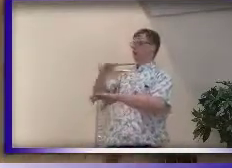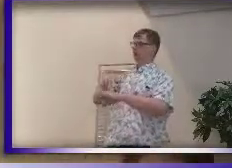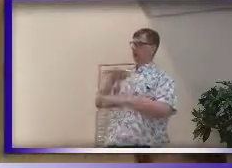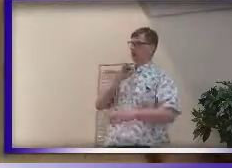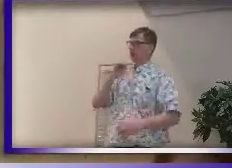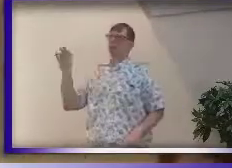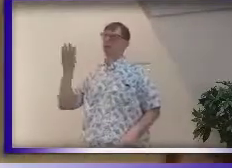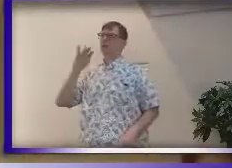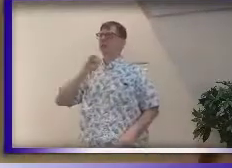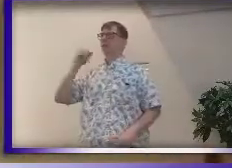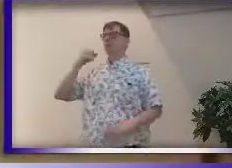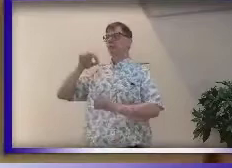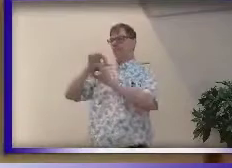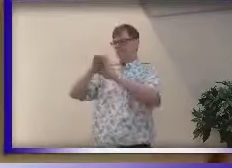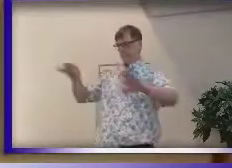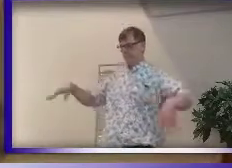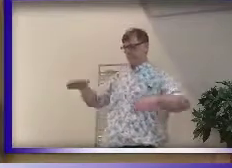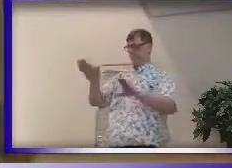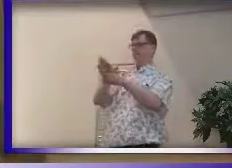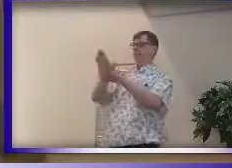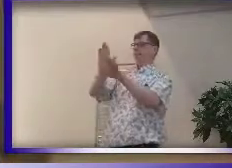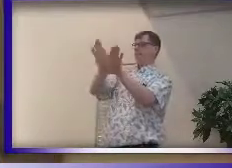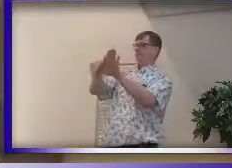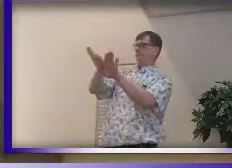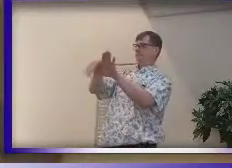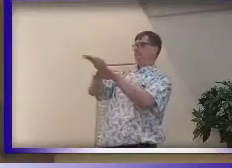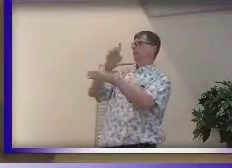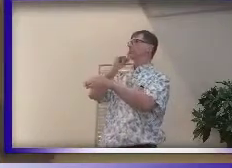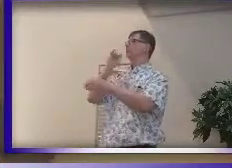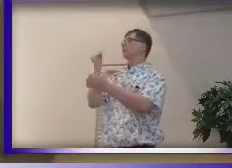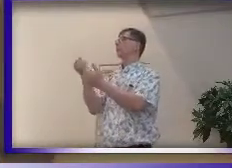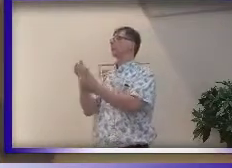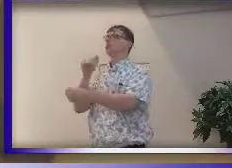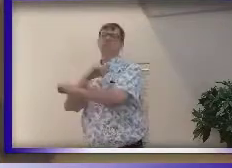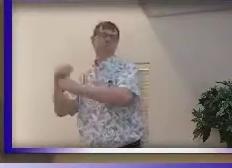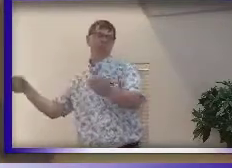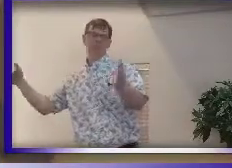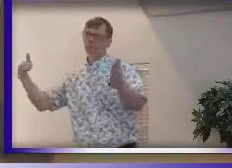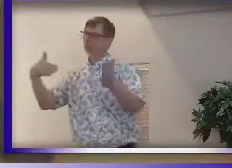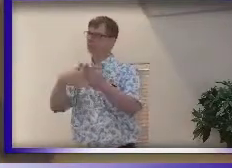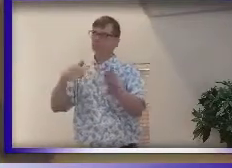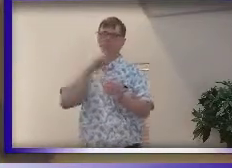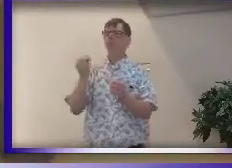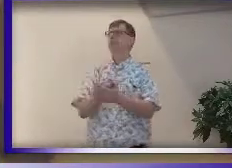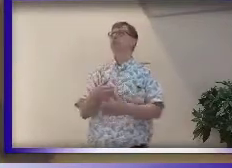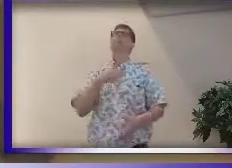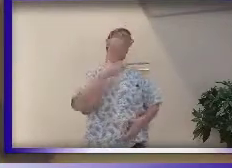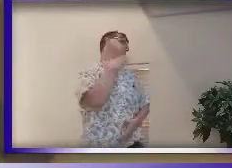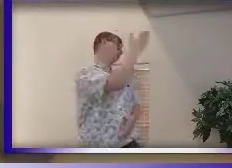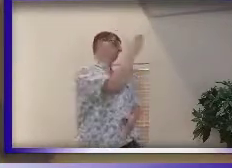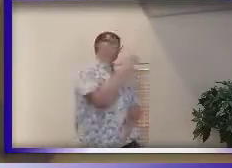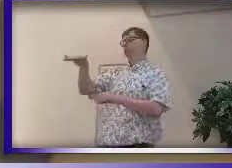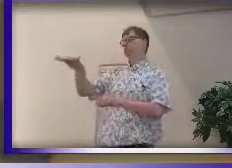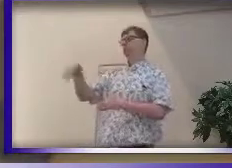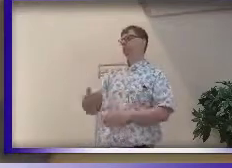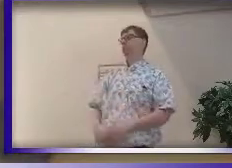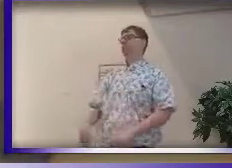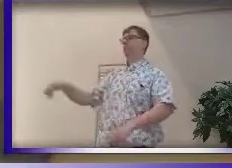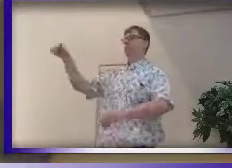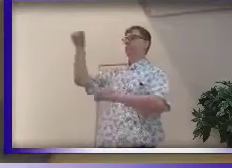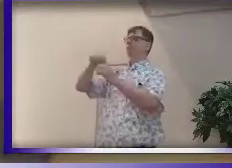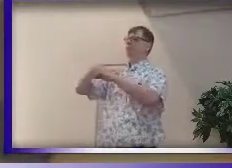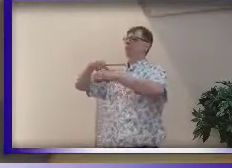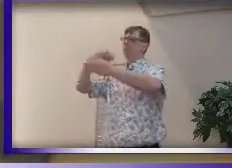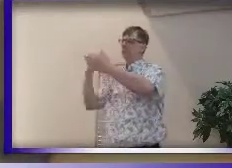kidding. She wanted me to plant my butt and get quiet. And that is when I